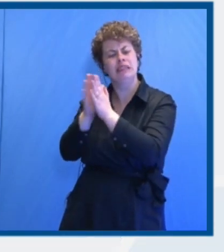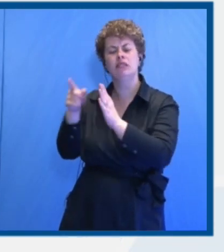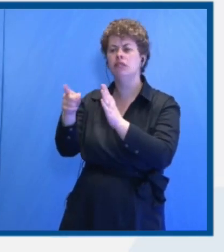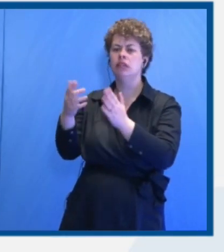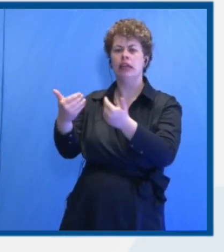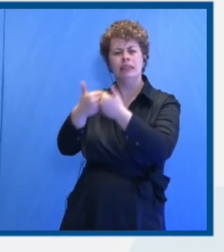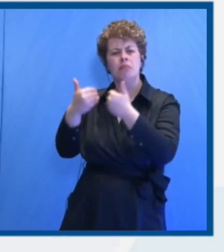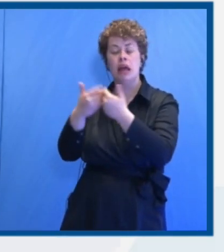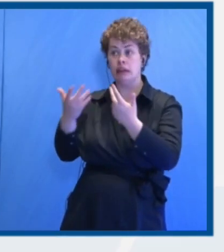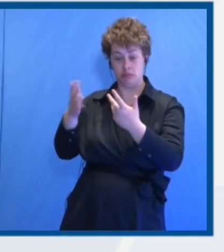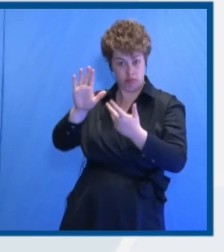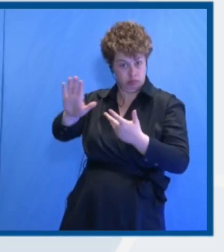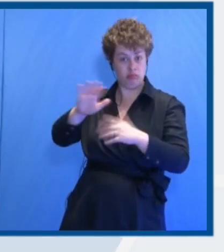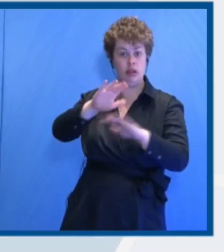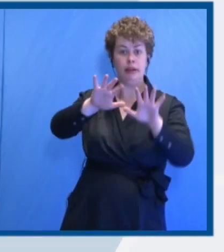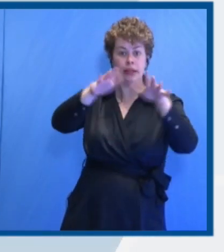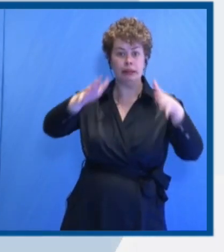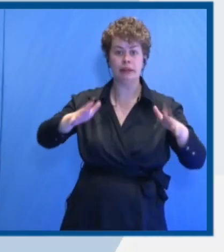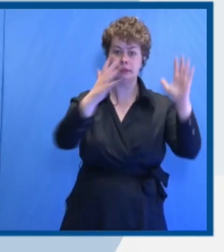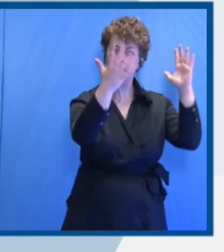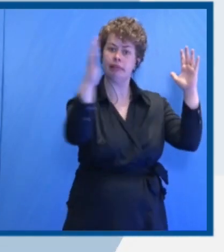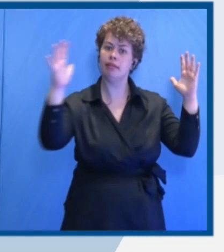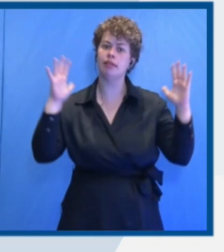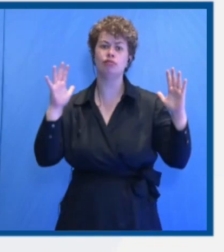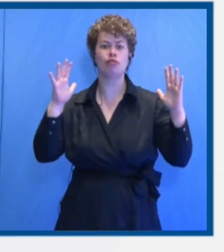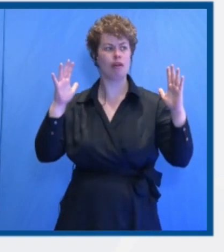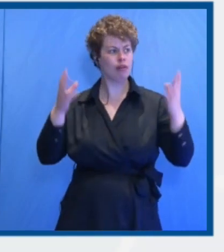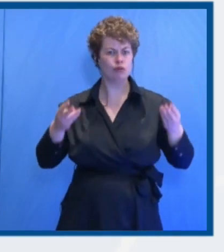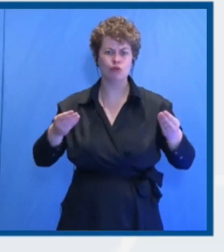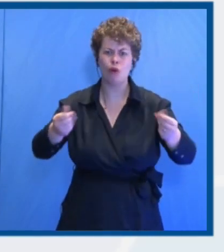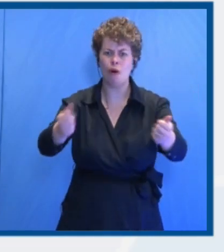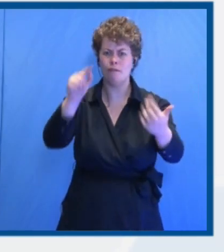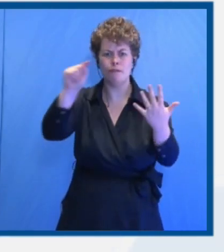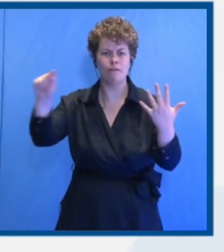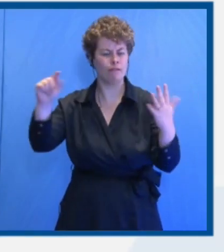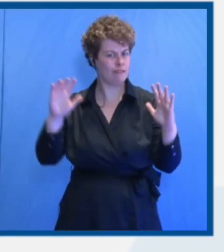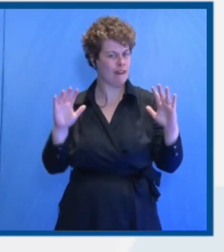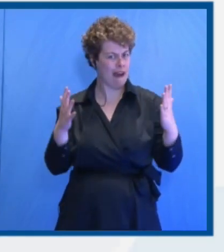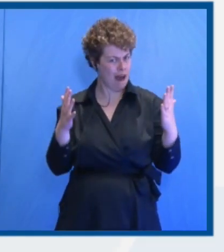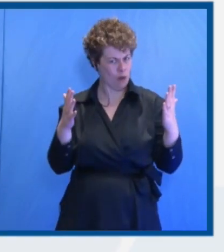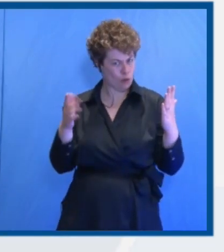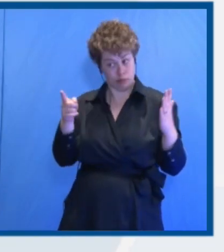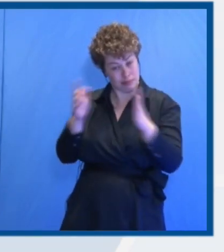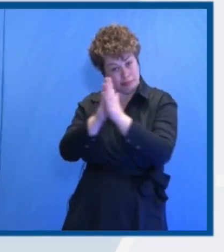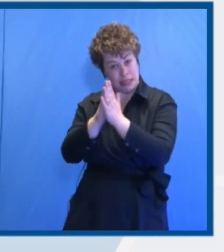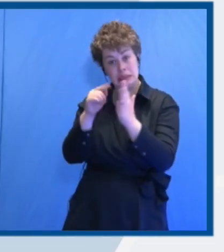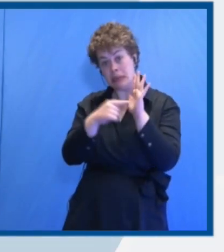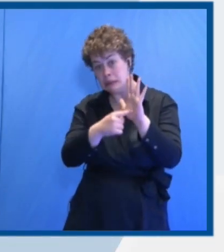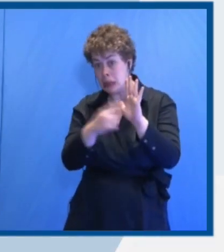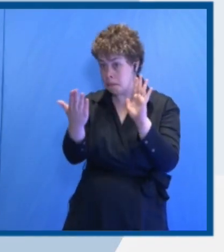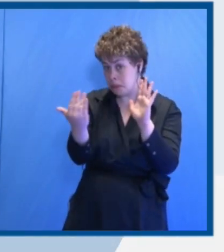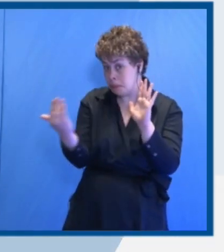of nature-based solutions for disaster risk reduction in the last few years through a couple of examples. So we'd want